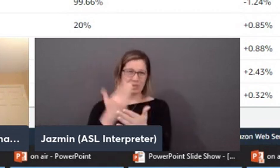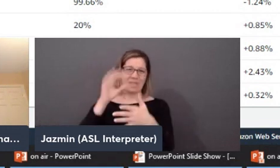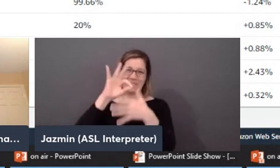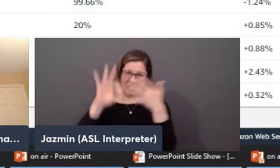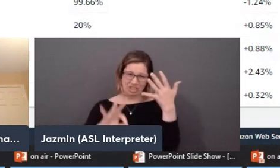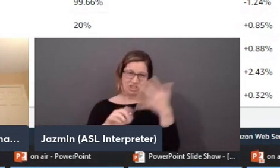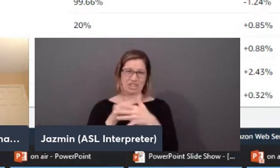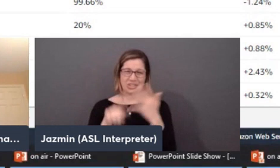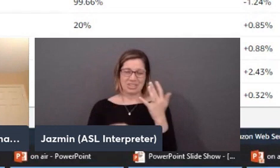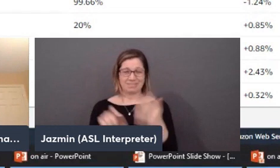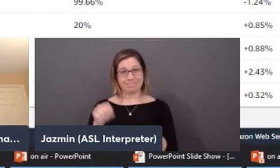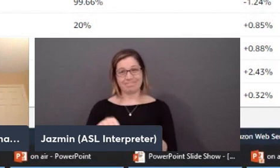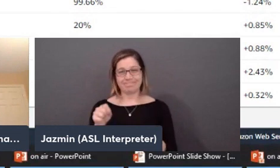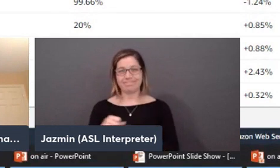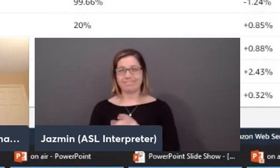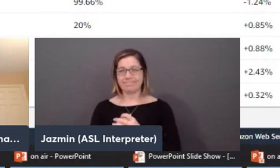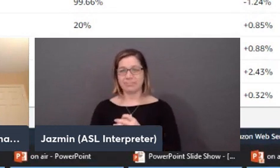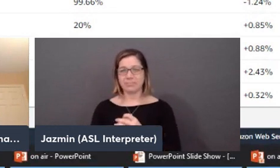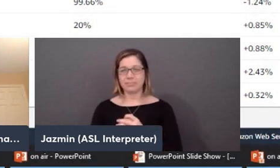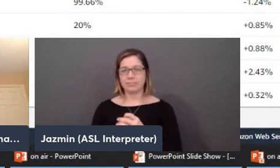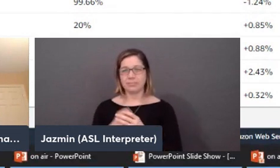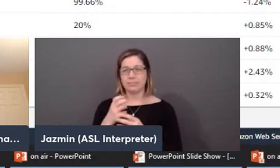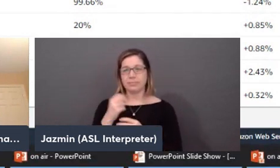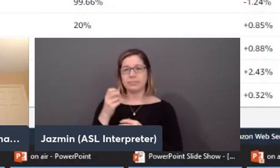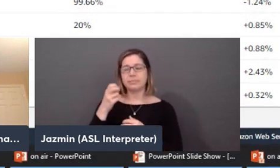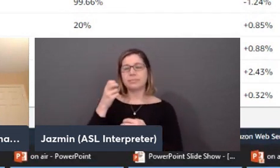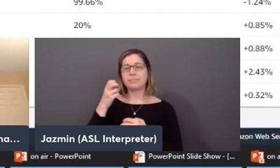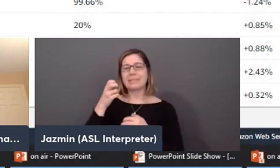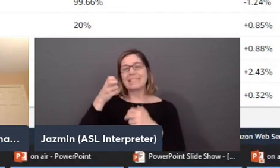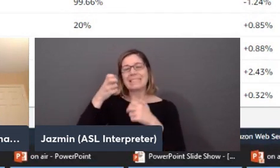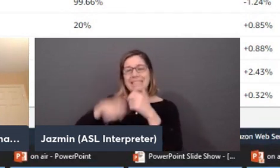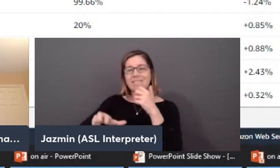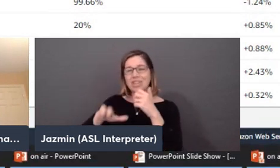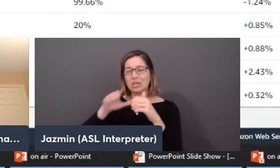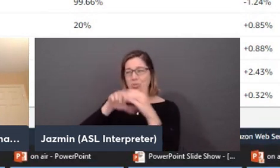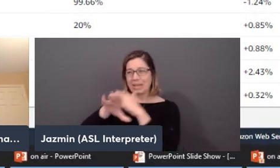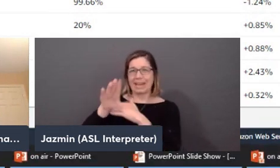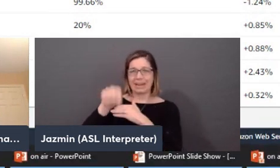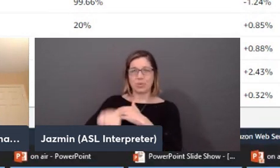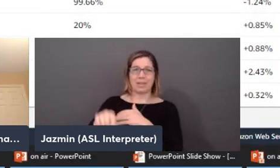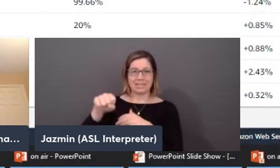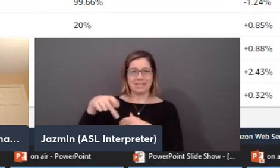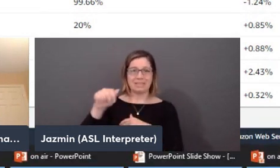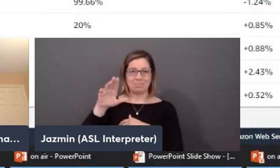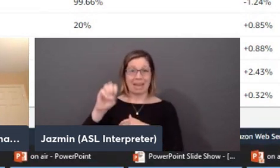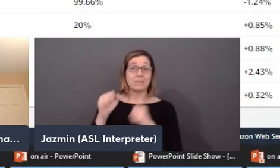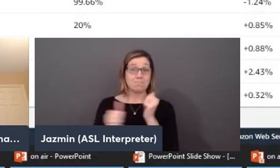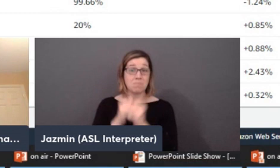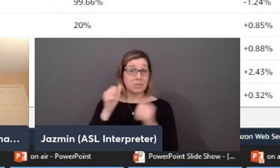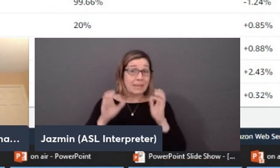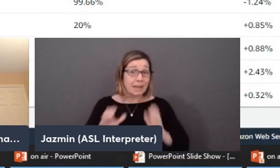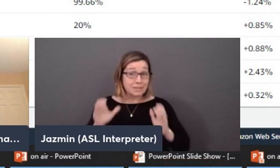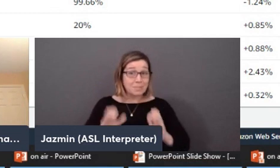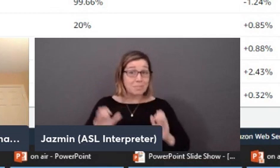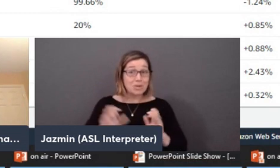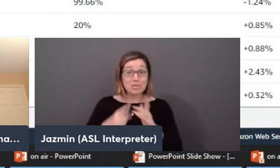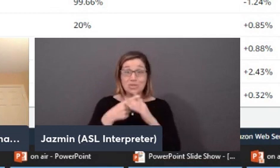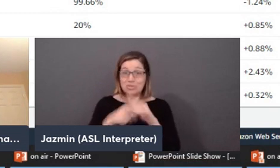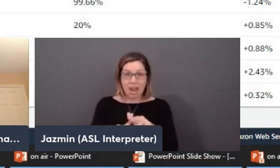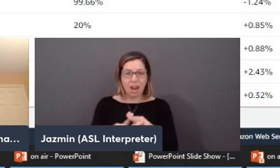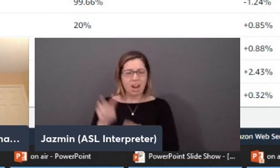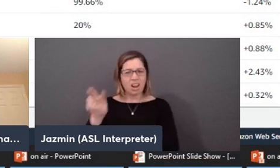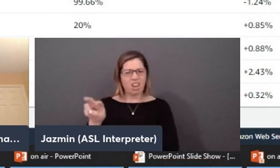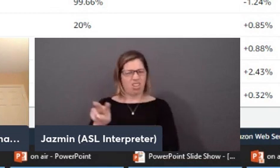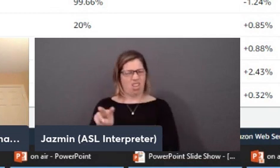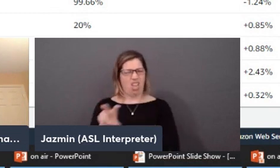Yep, and it's difficult to get into this space. And most customers we see, they start looking at it. They say, "Oh, that's complicated.